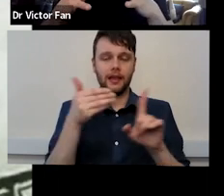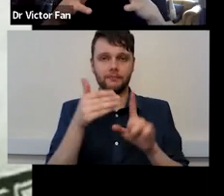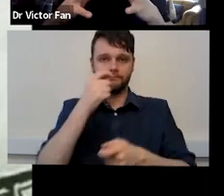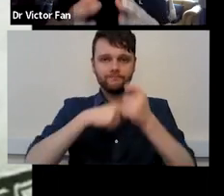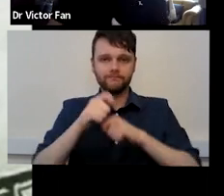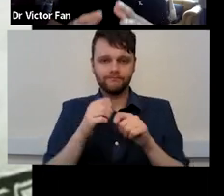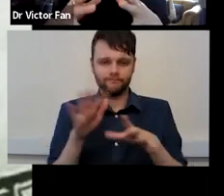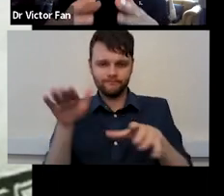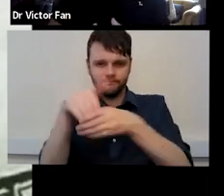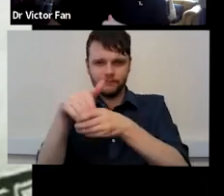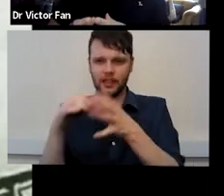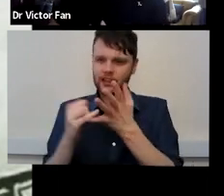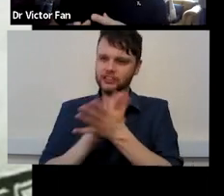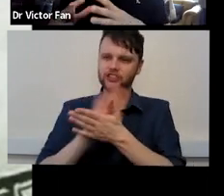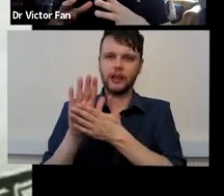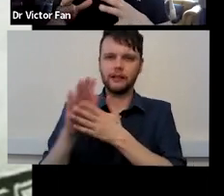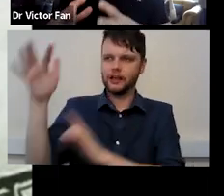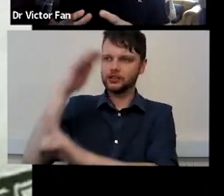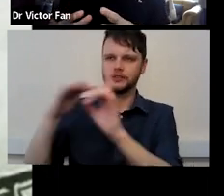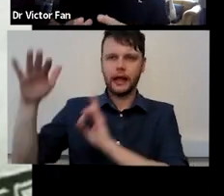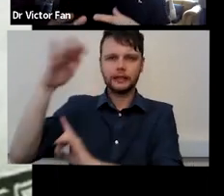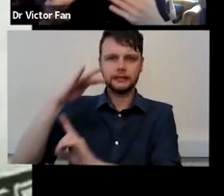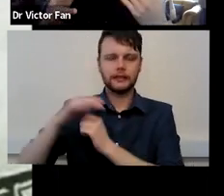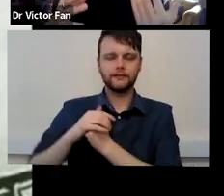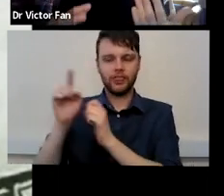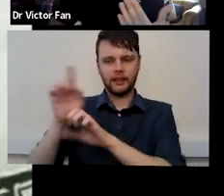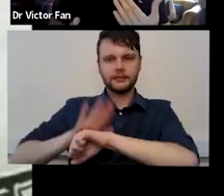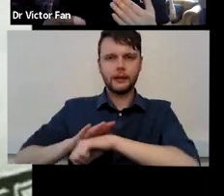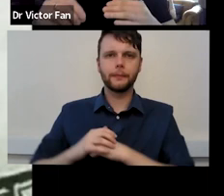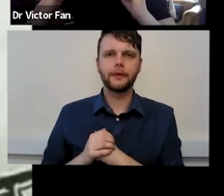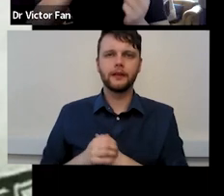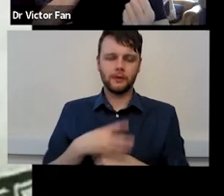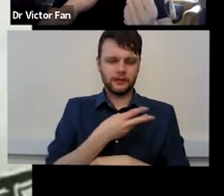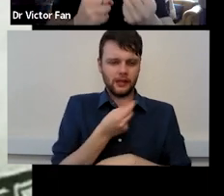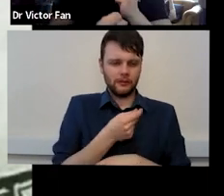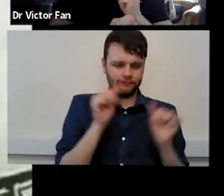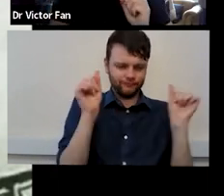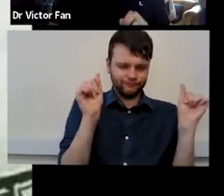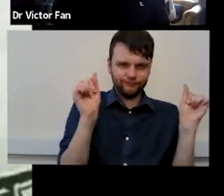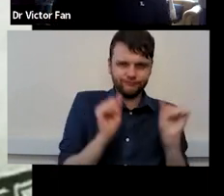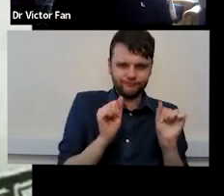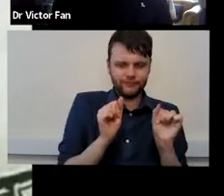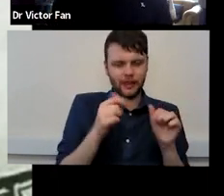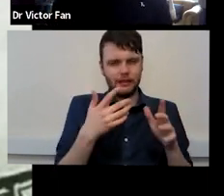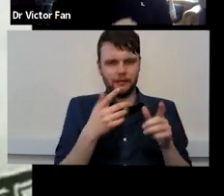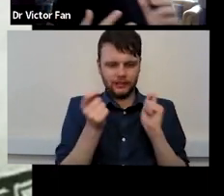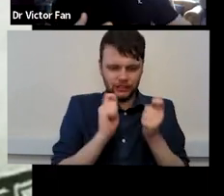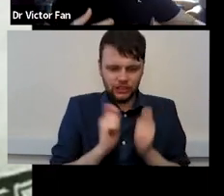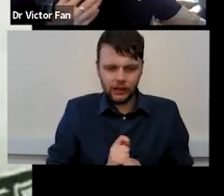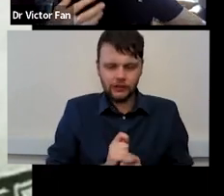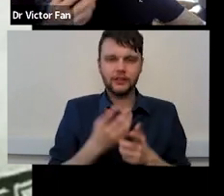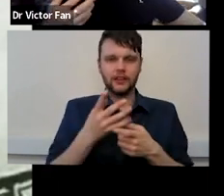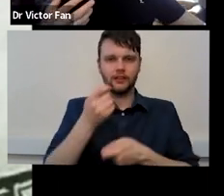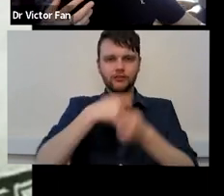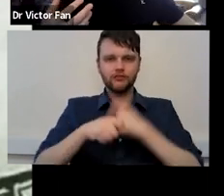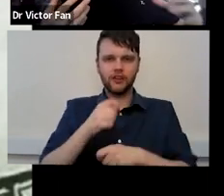the Shanghai society at the time. So they would abridge them, reconfigure them, and then create